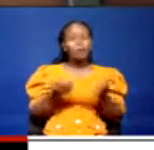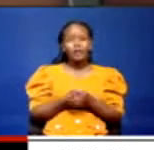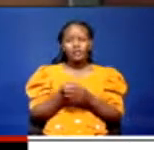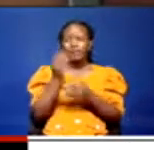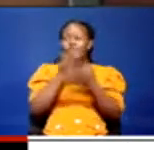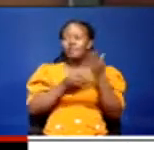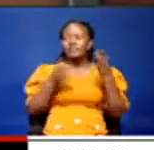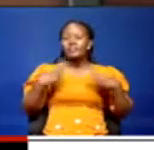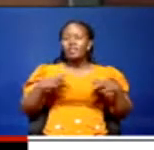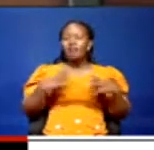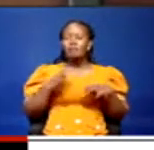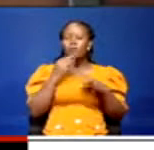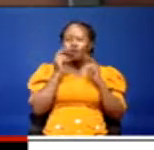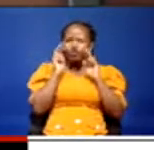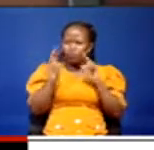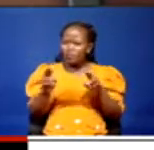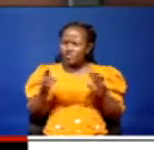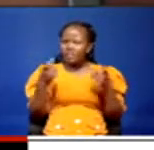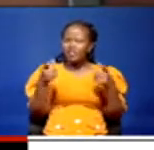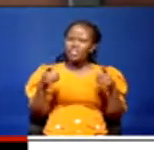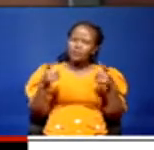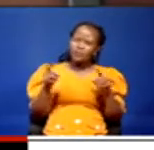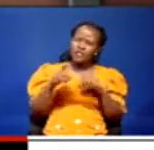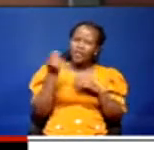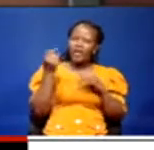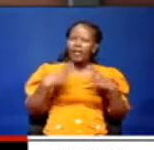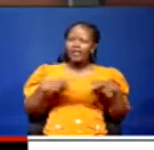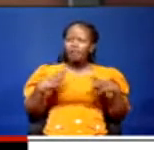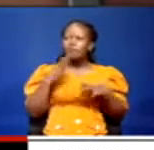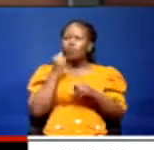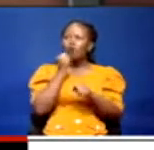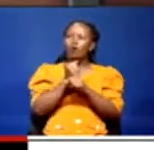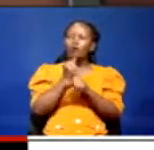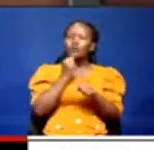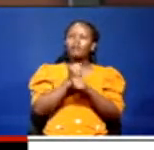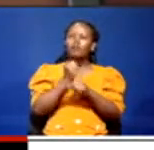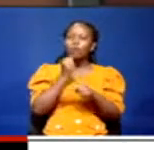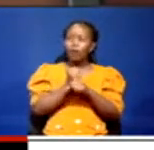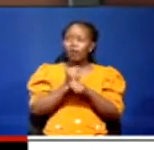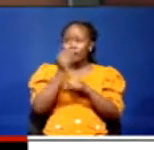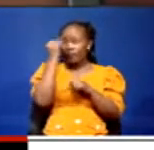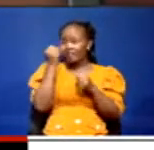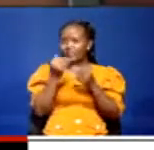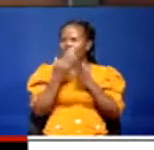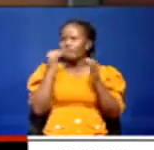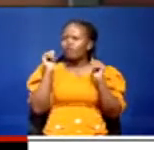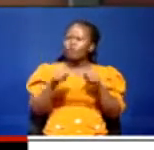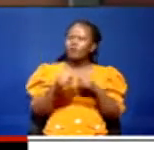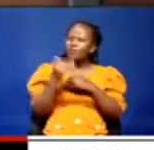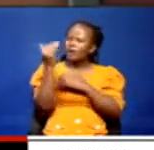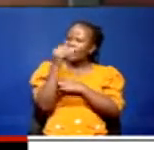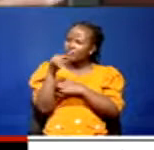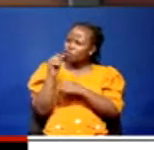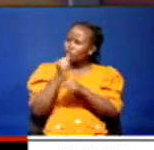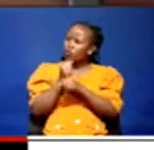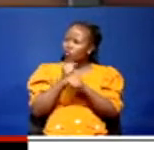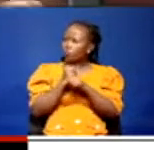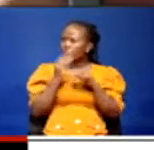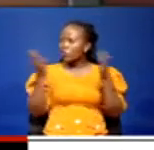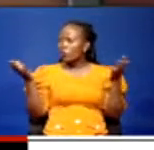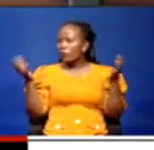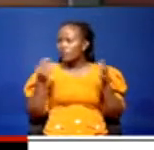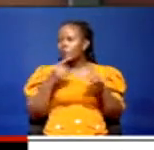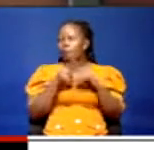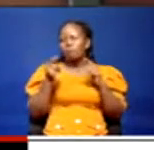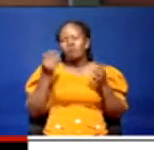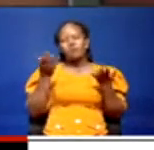media, and there are people who want to work in the background, such that by the time I come out, then you can ask me, what have you been doing? Then I'll tell you, I've been doing a national water